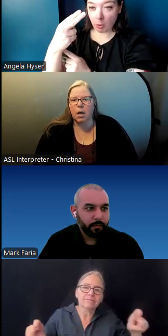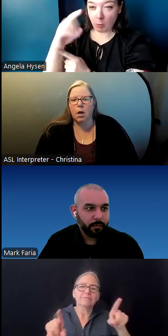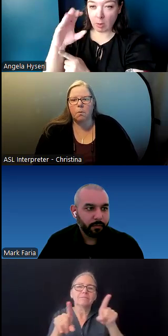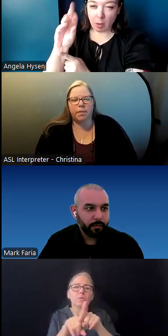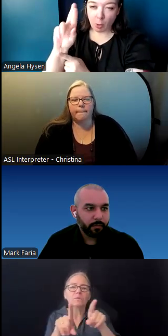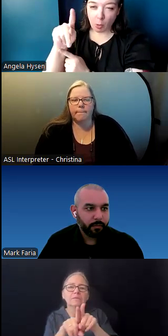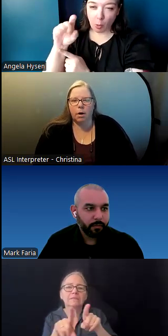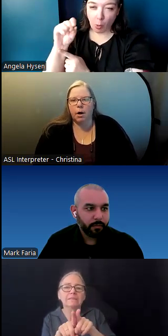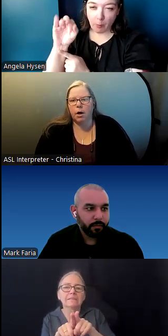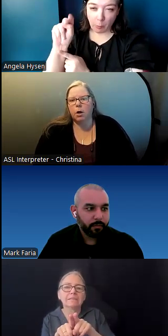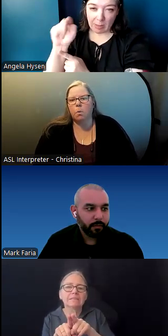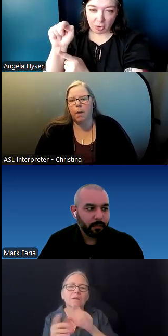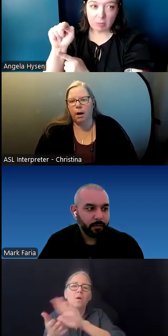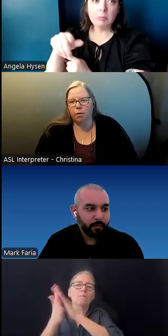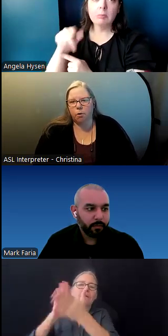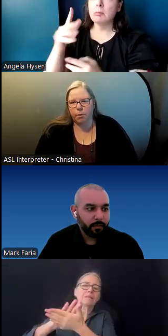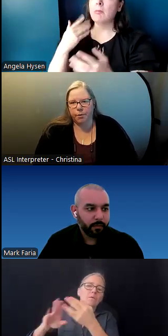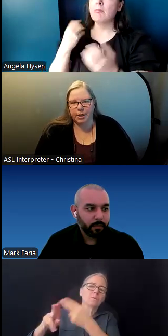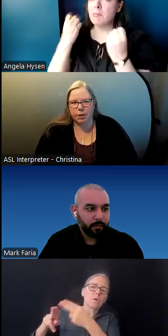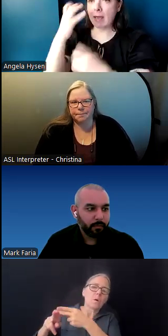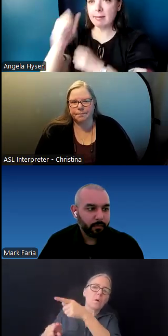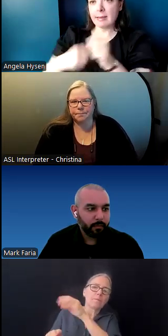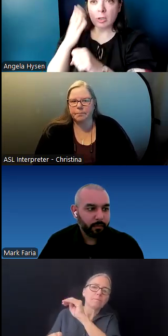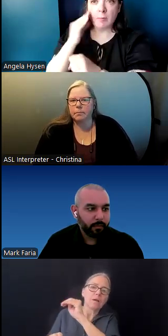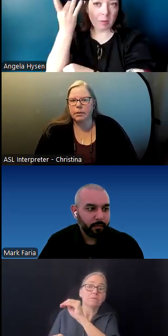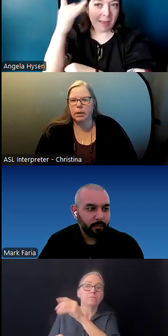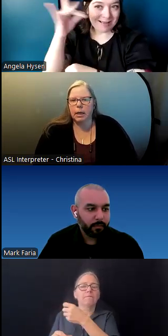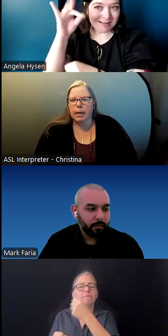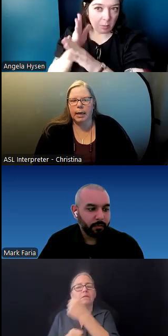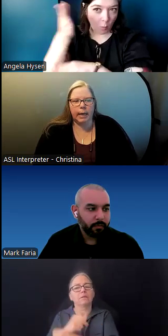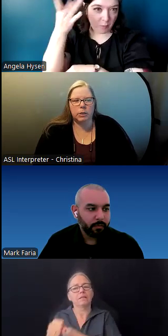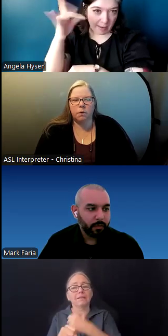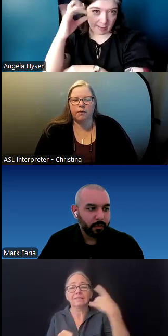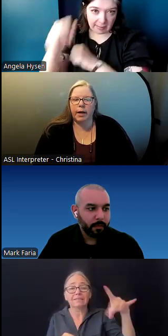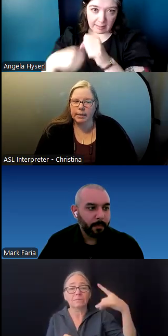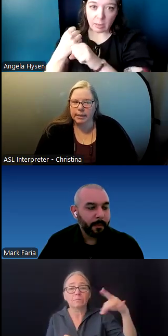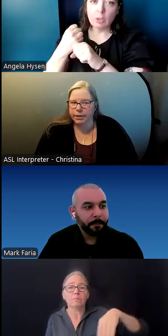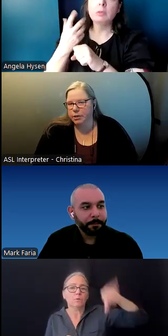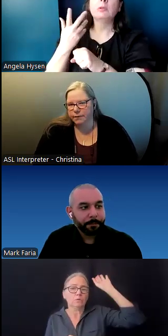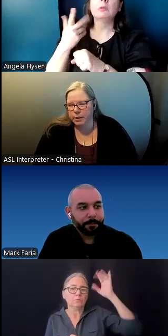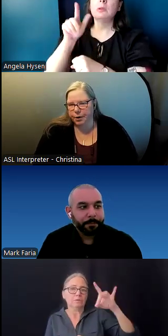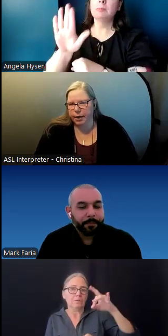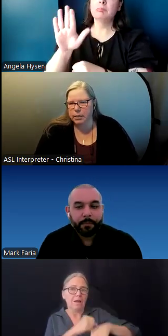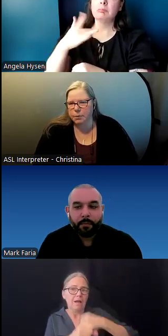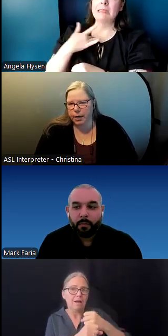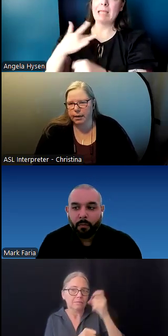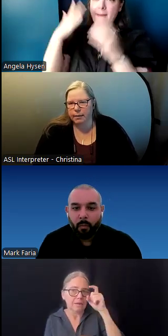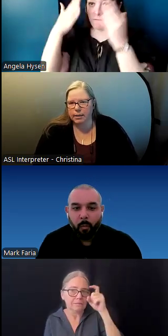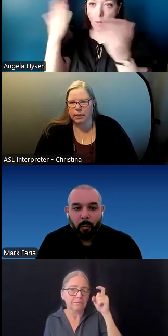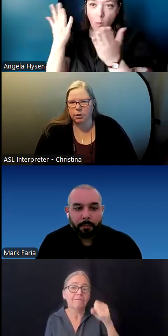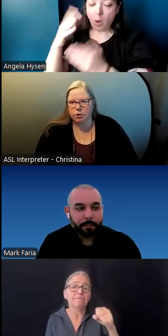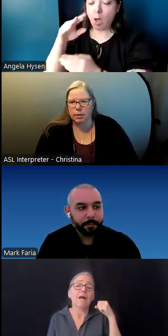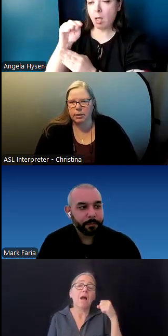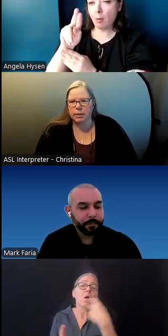consultation with Monarch Wealth Corporation. He has over 18 years of experience working in